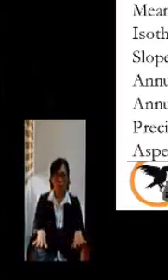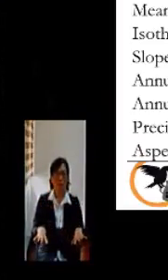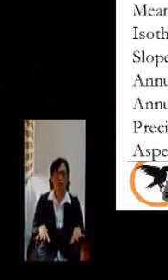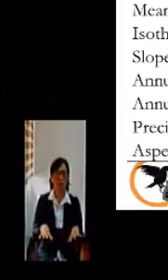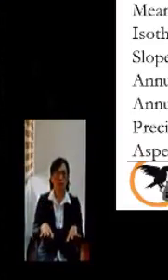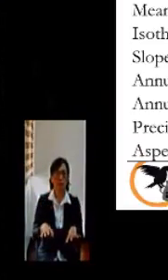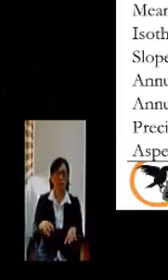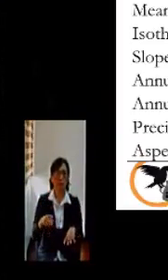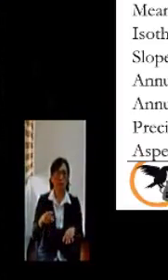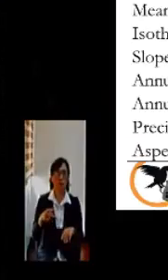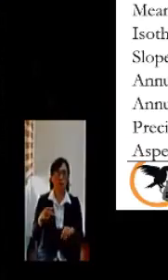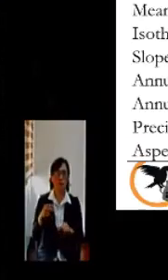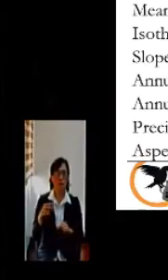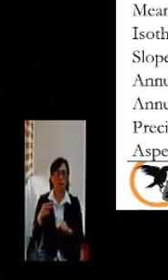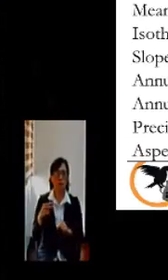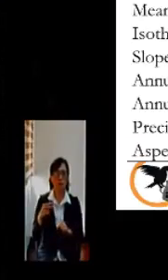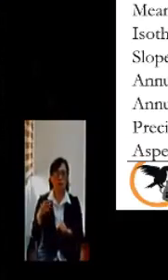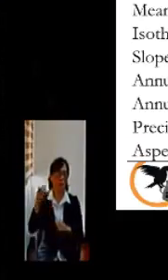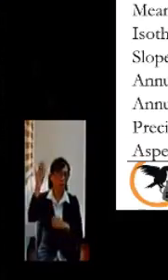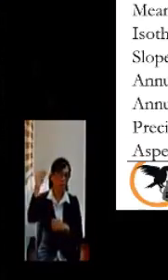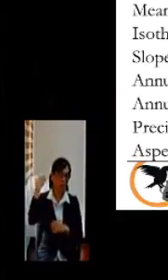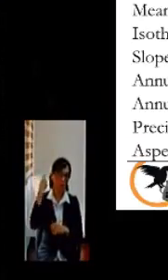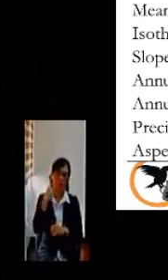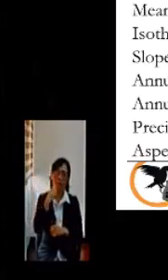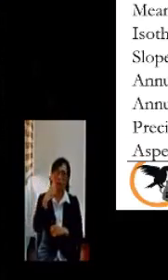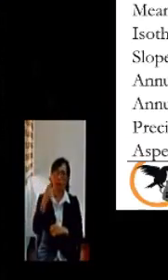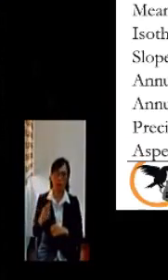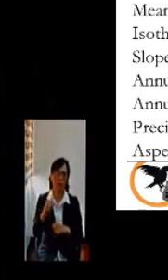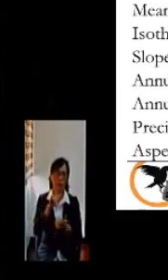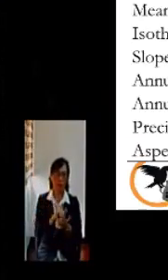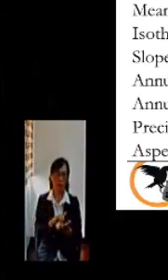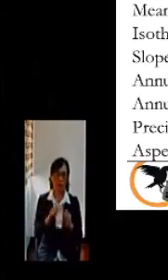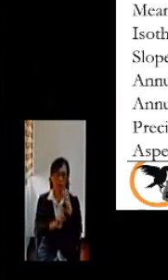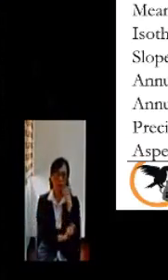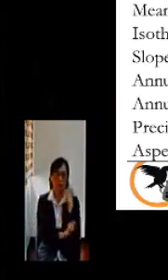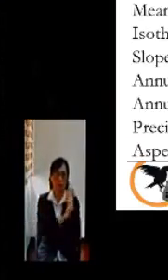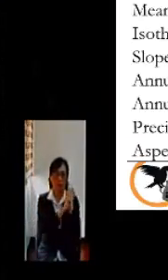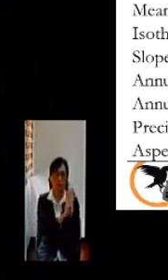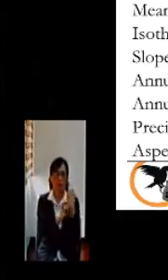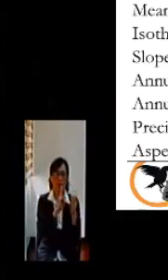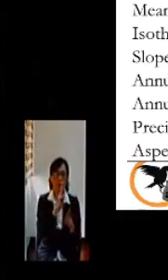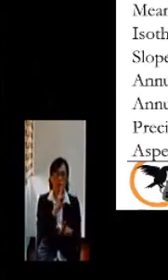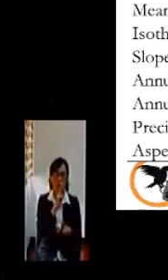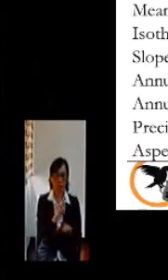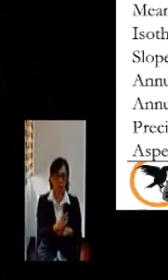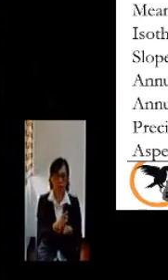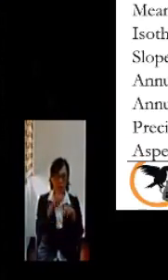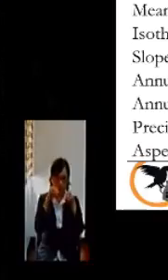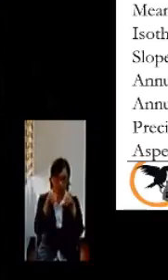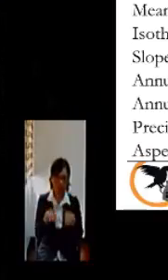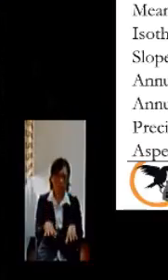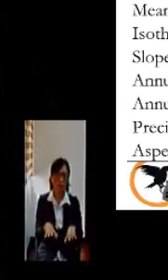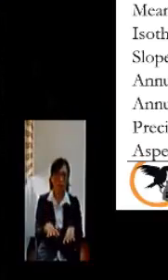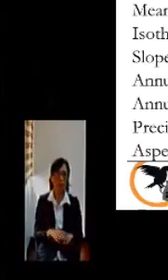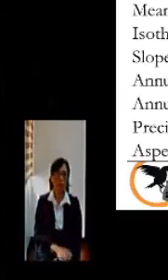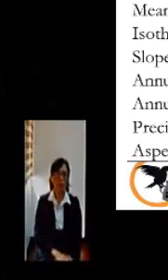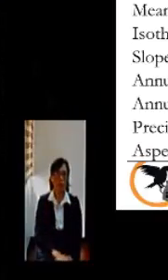And to have, and previously I've said that temperature is really important for this species.